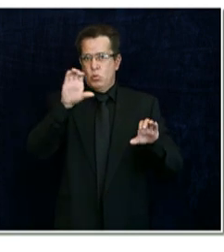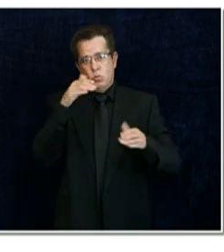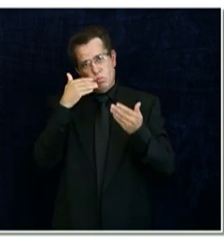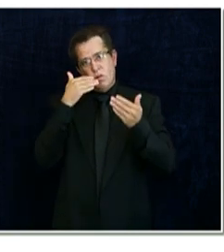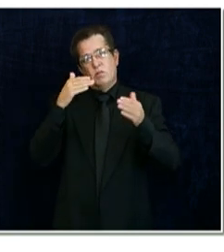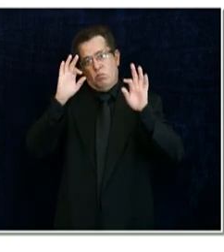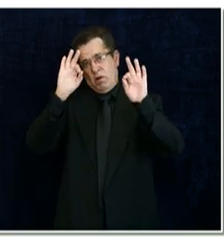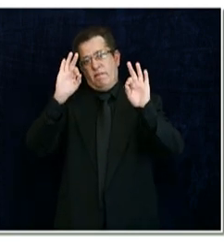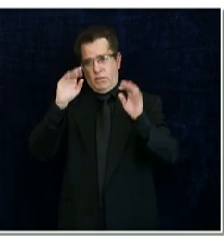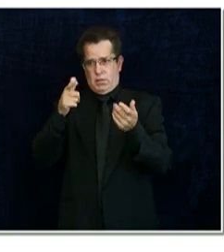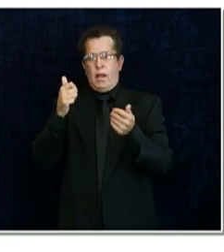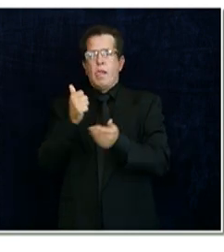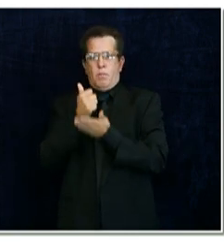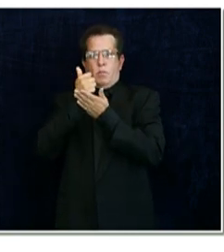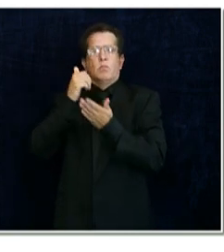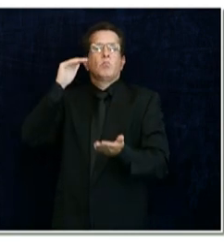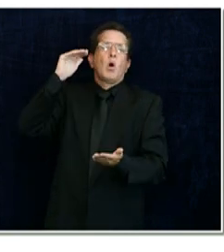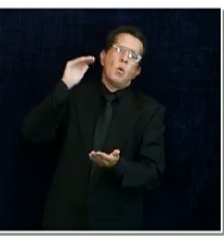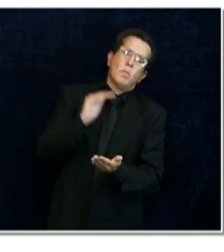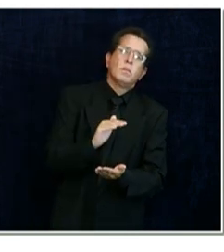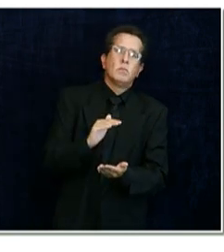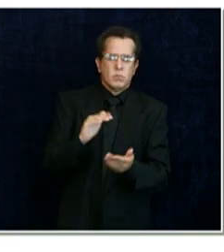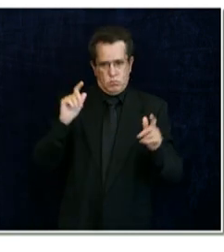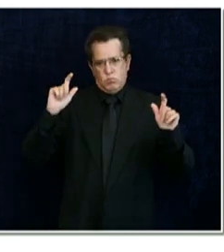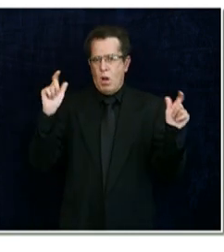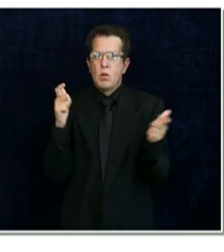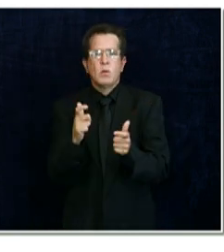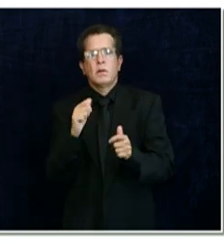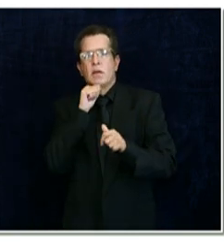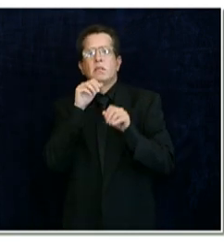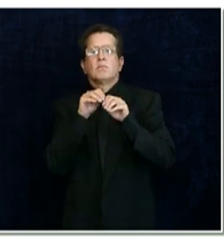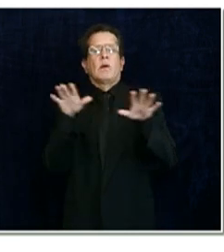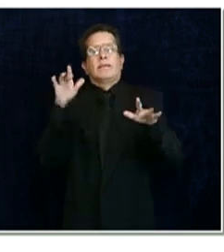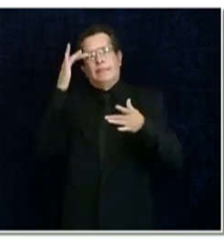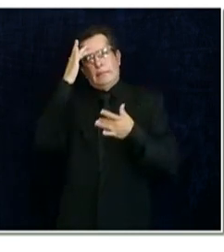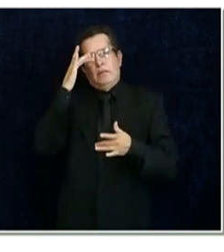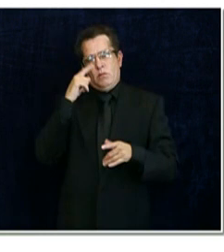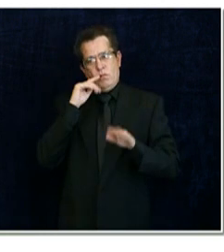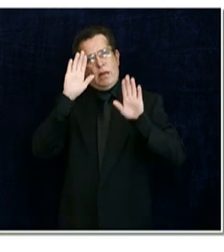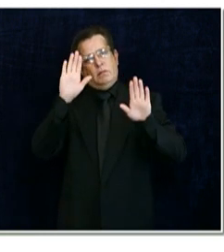to change this metric. So keep up the great work, San Diego.